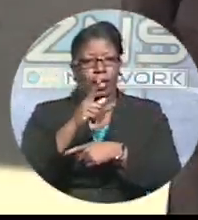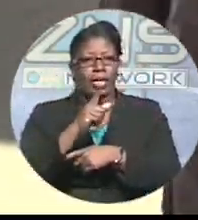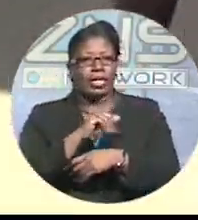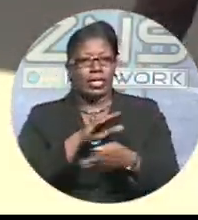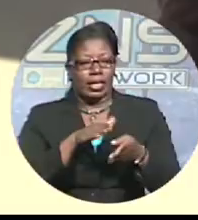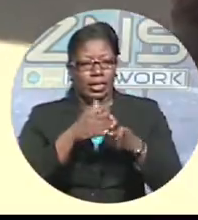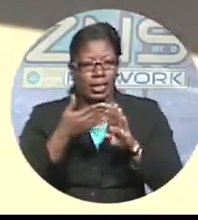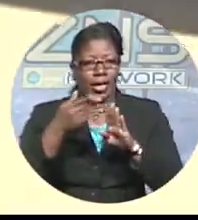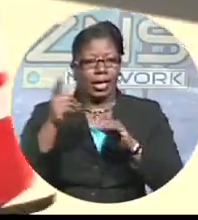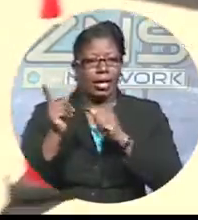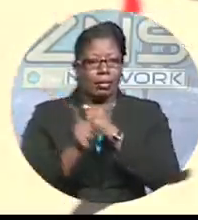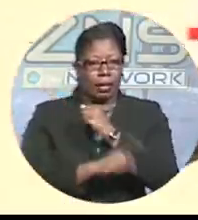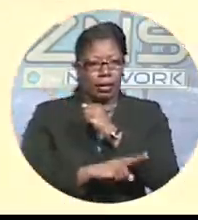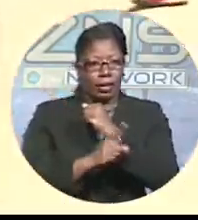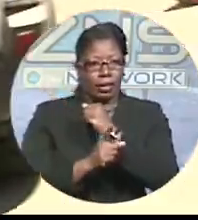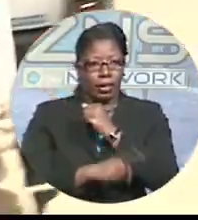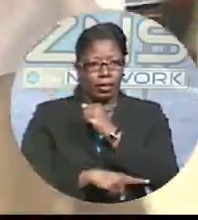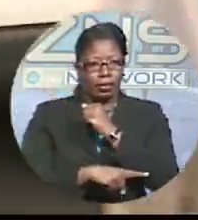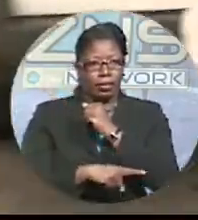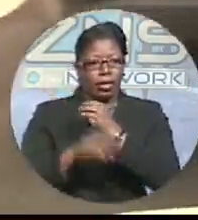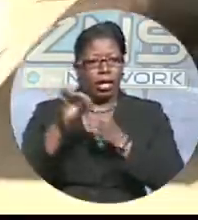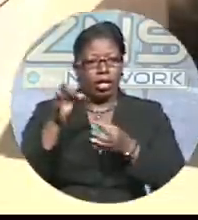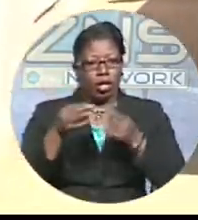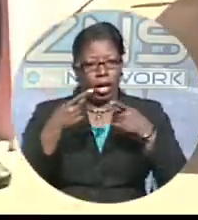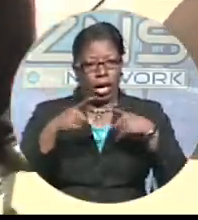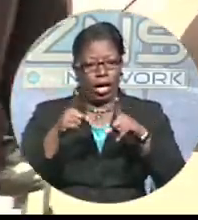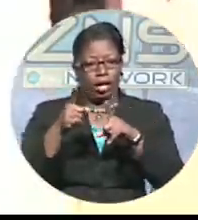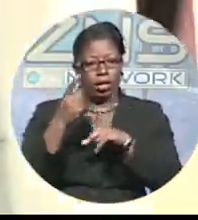until May 22nd. In the meantime, the court has ordered a